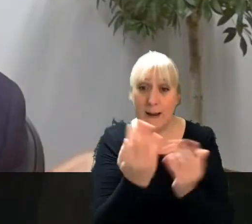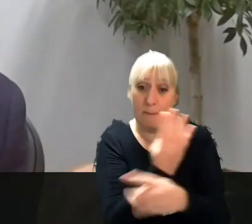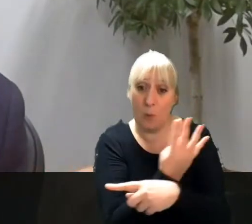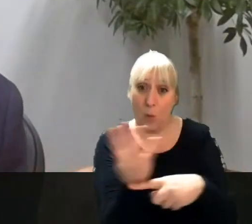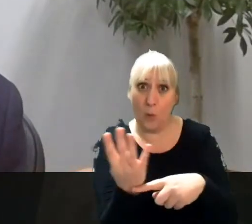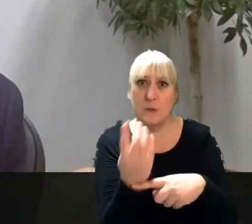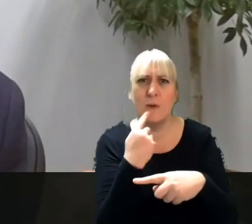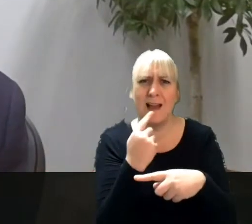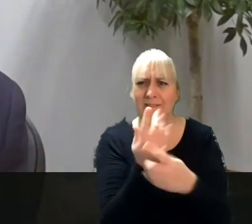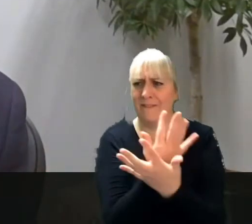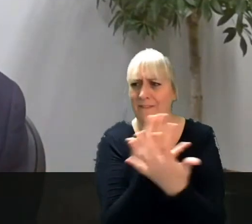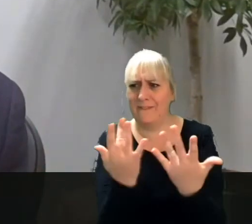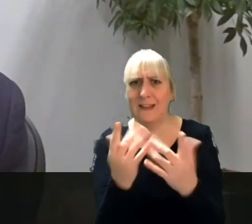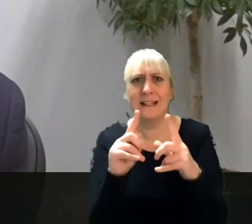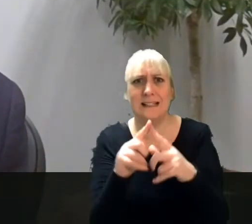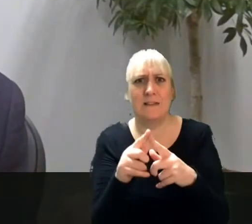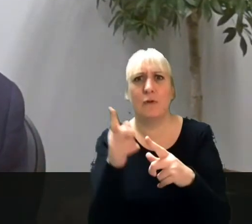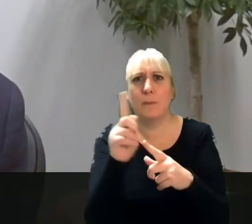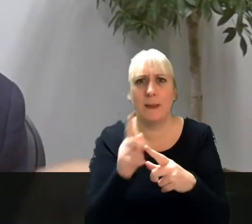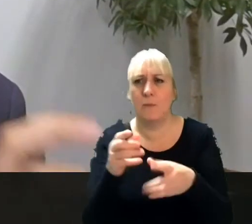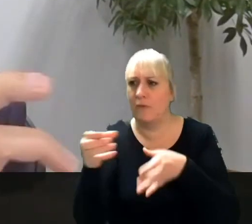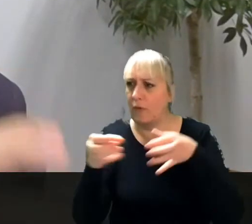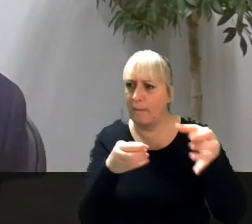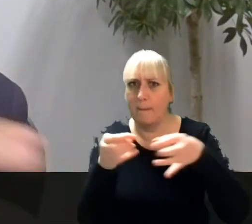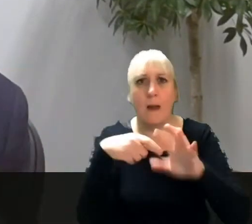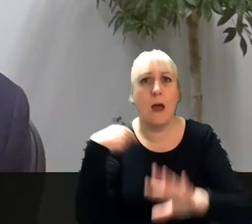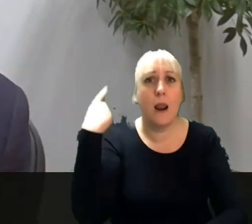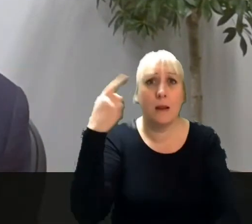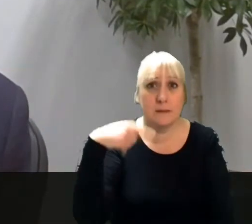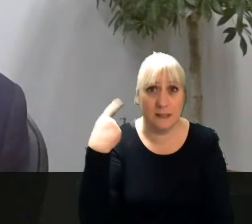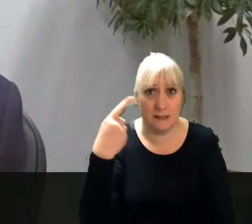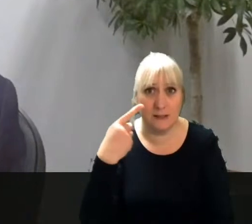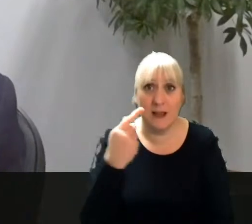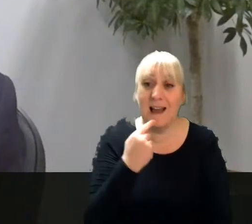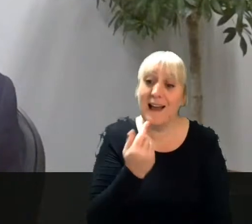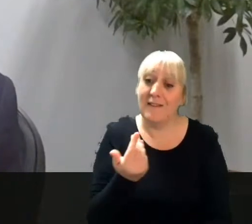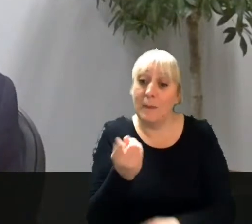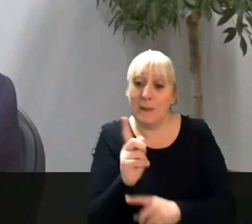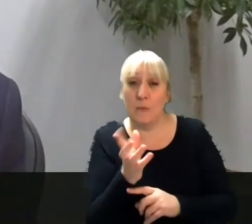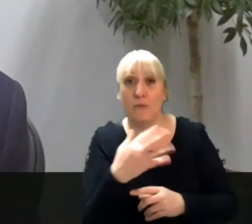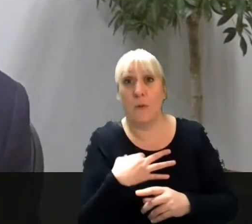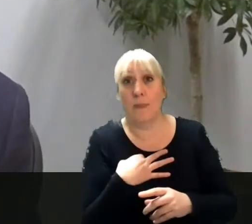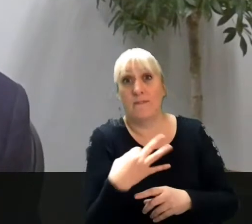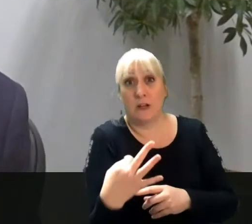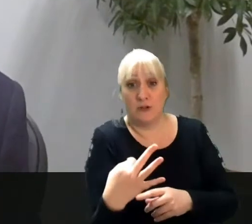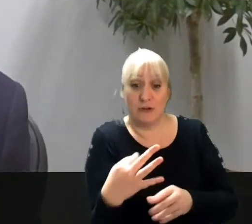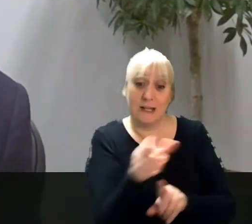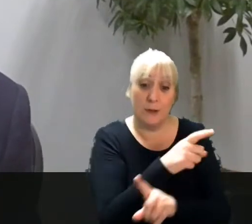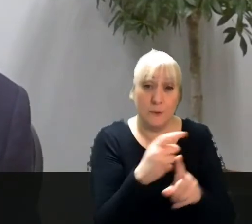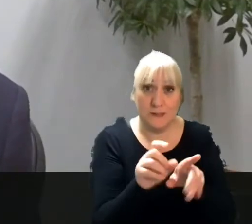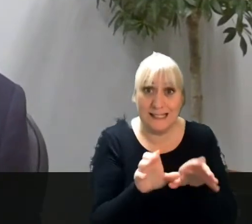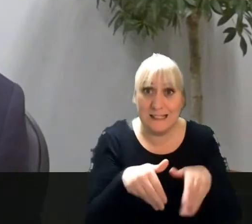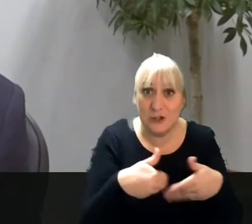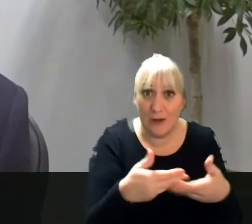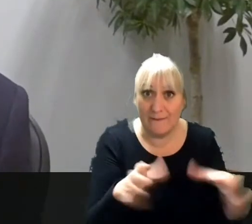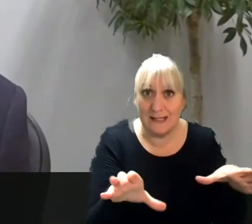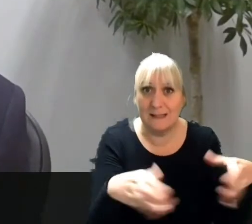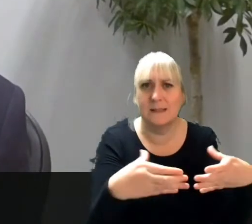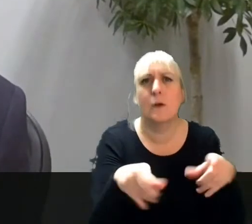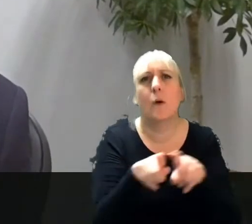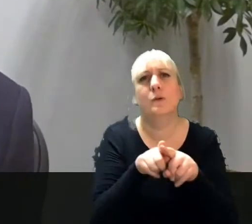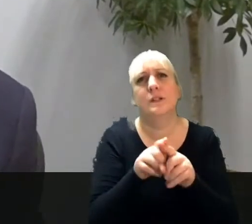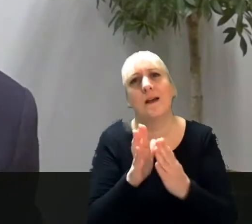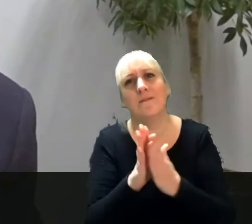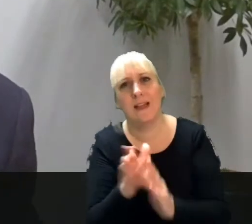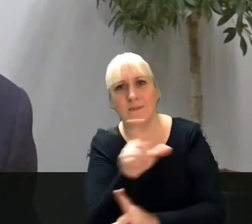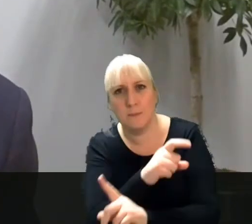and councillors, but also members of the voluntary and community service, as well as faith communities, businesses, and so